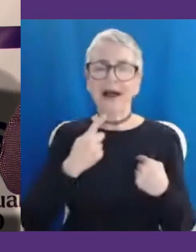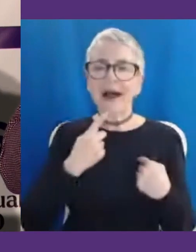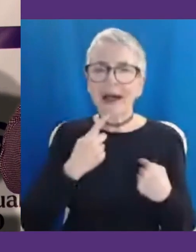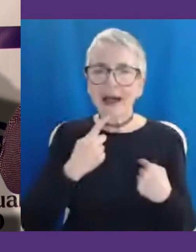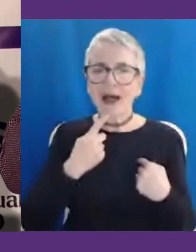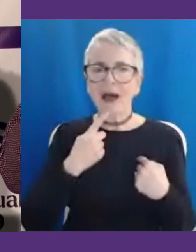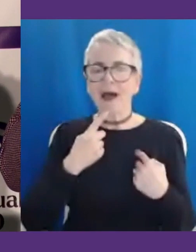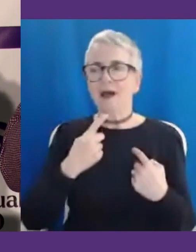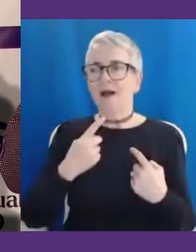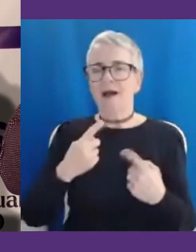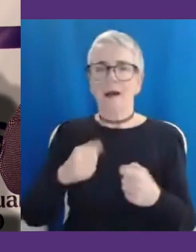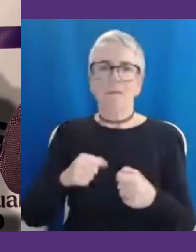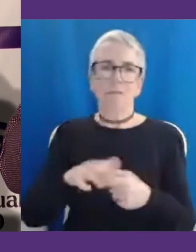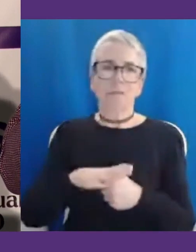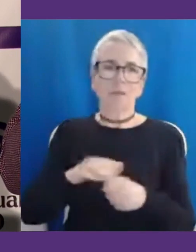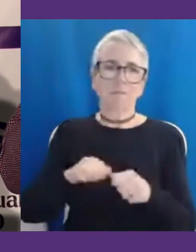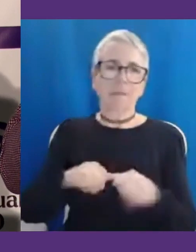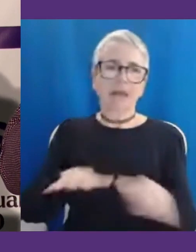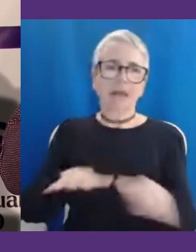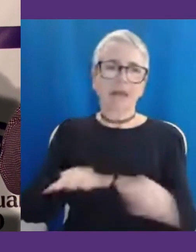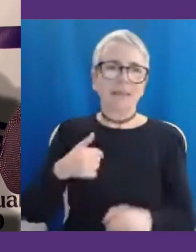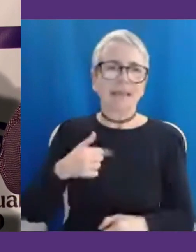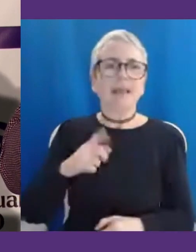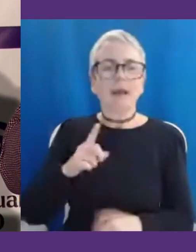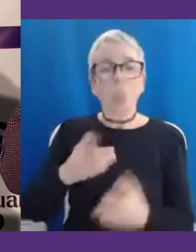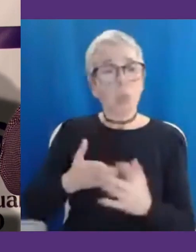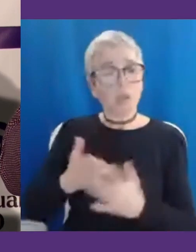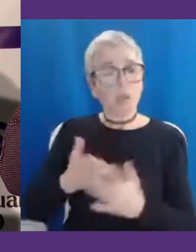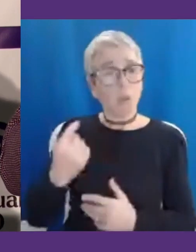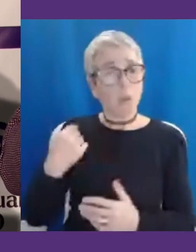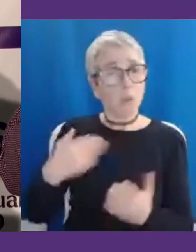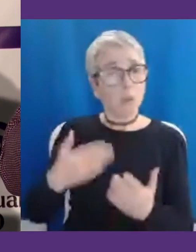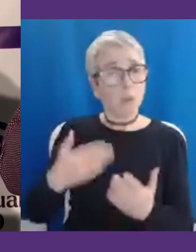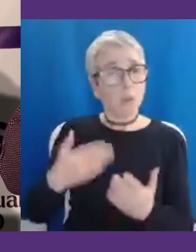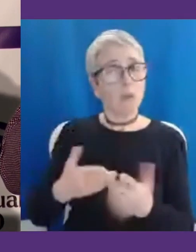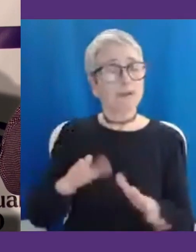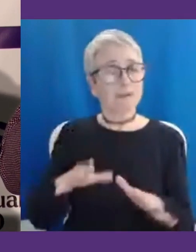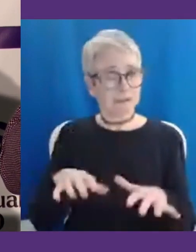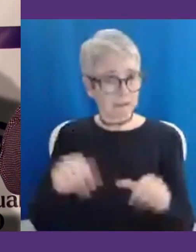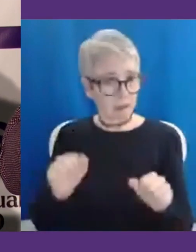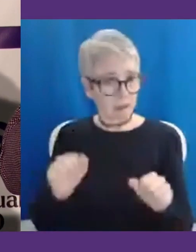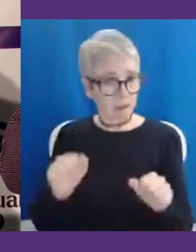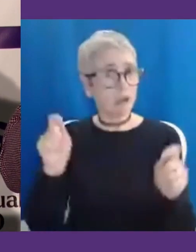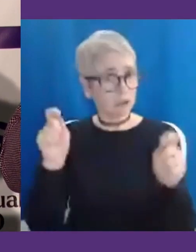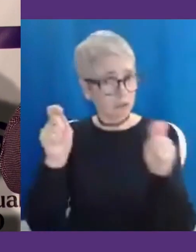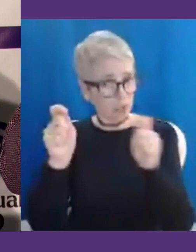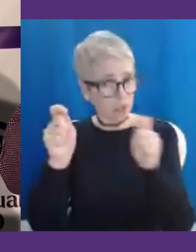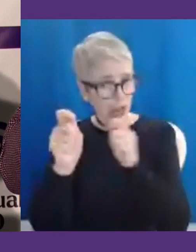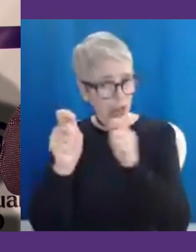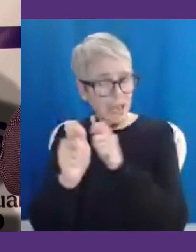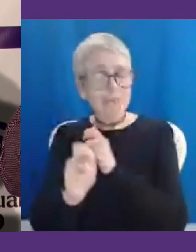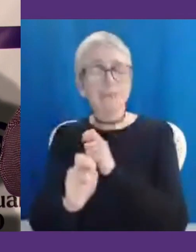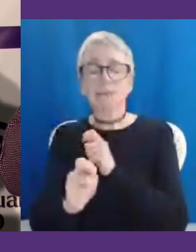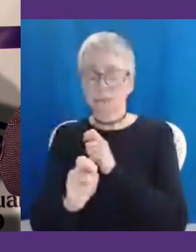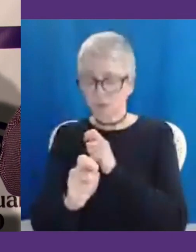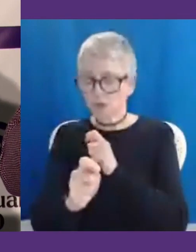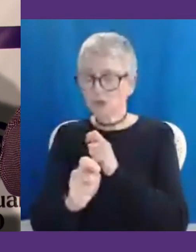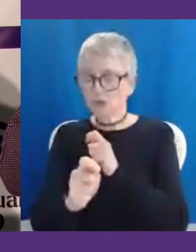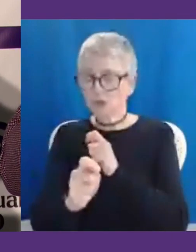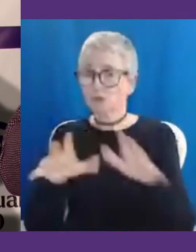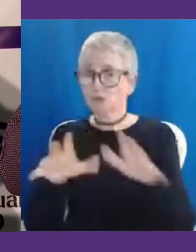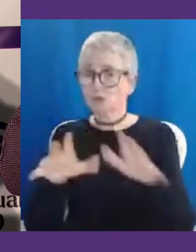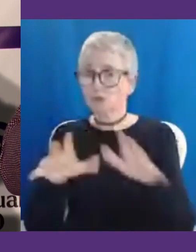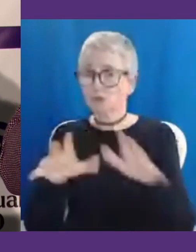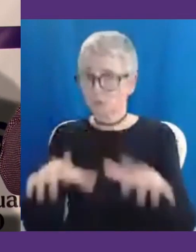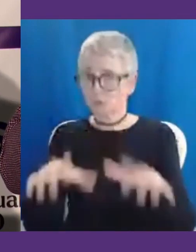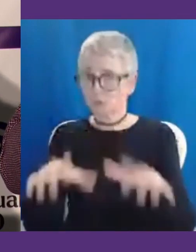And we did see that kind of lens shift and people start to feel like they could engage in a conversation with disability because it was